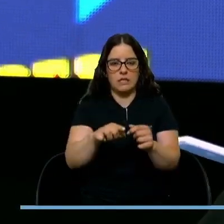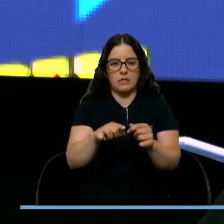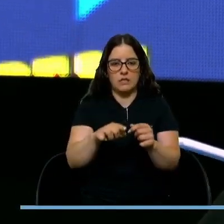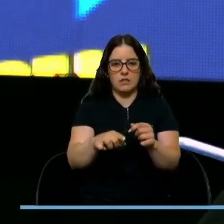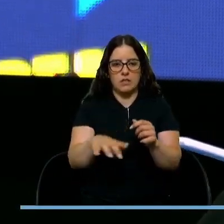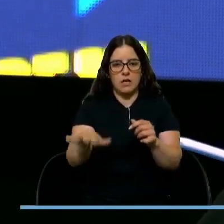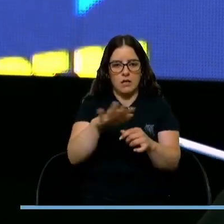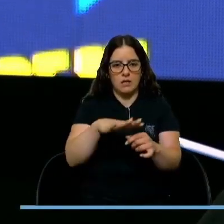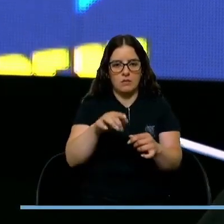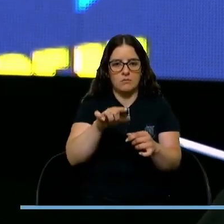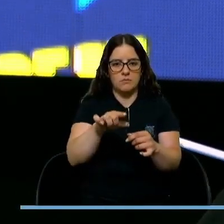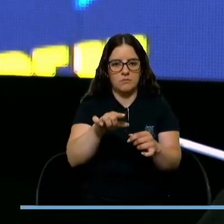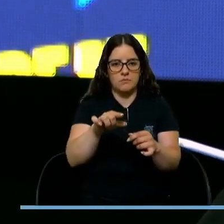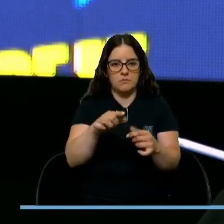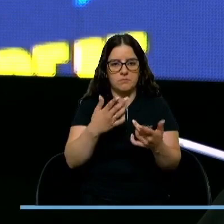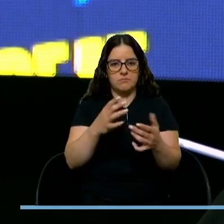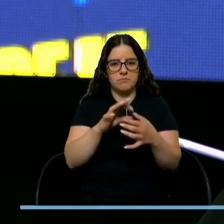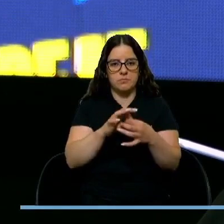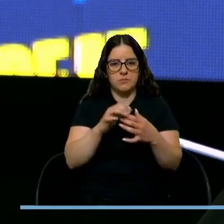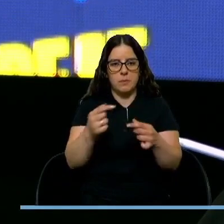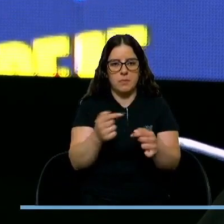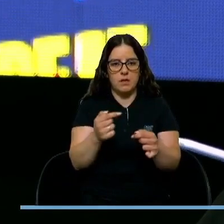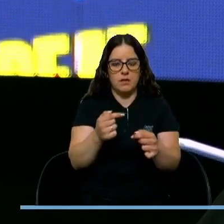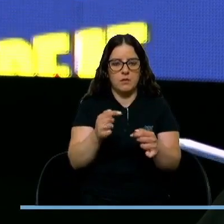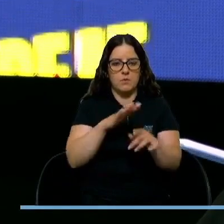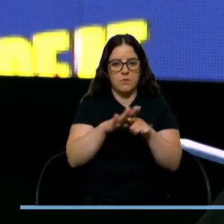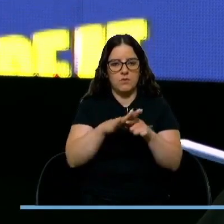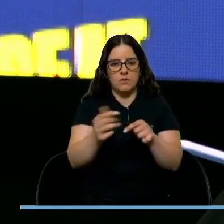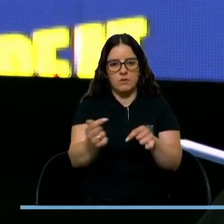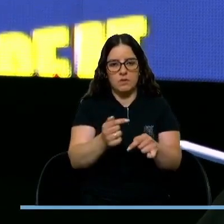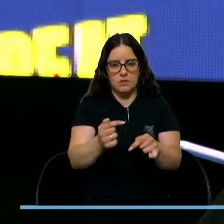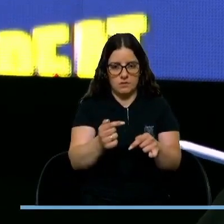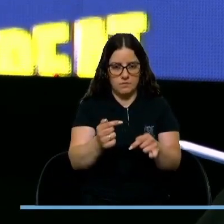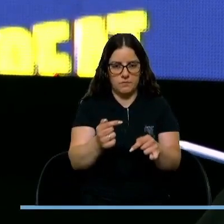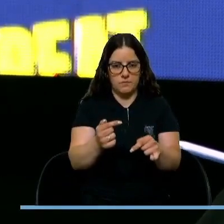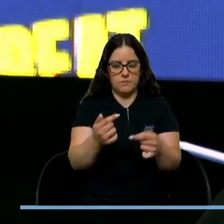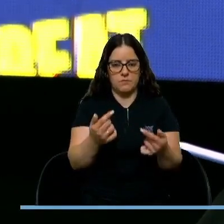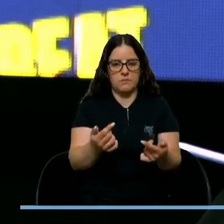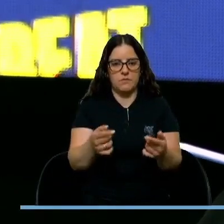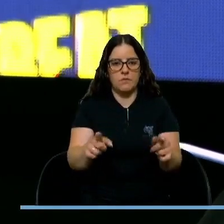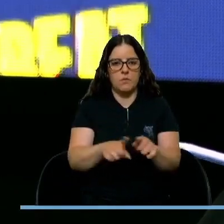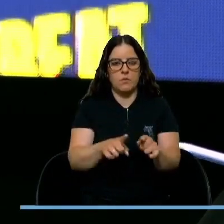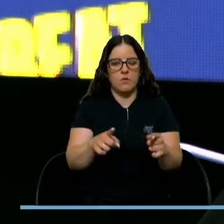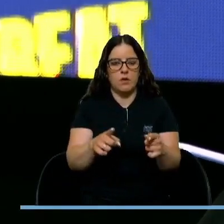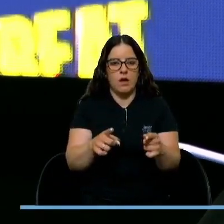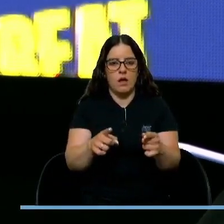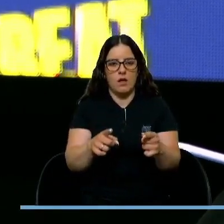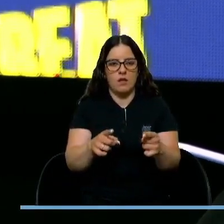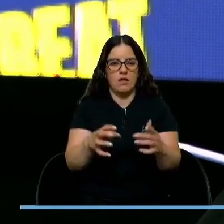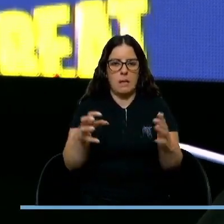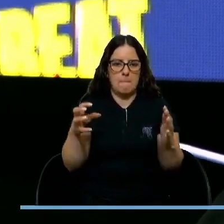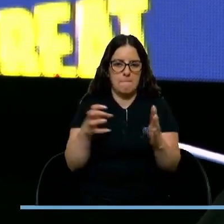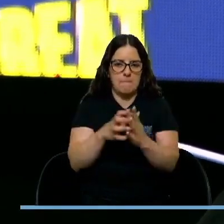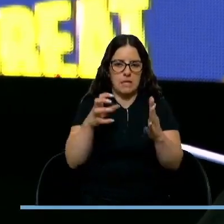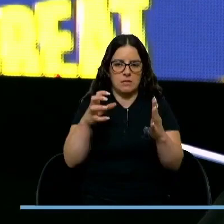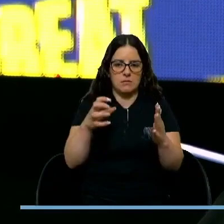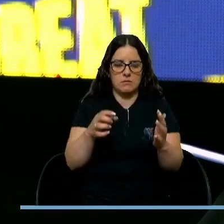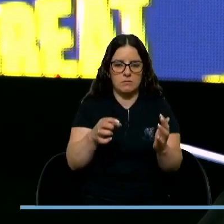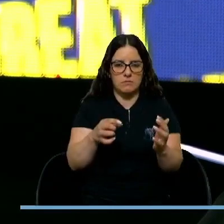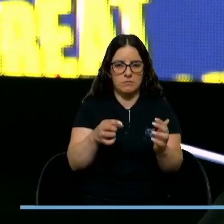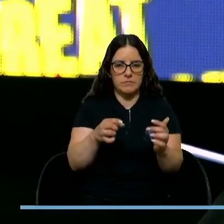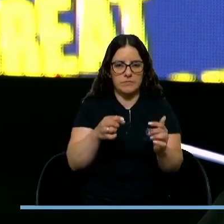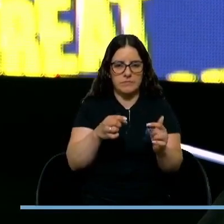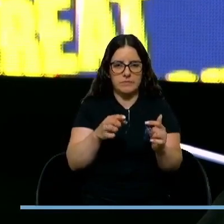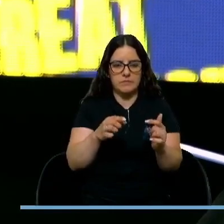our sustainability approach is to minimize the negative impact, that is the footprint. We're